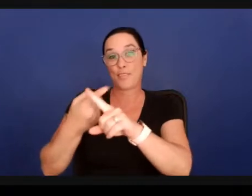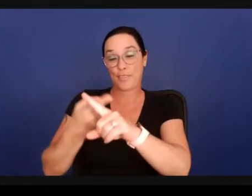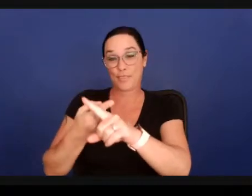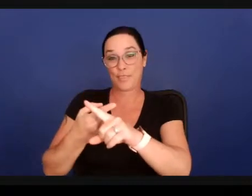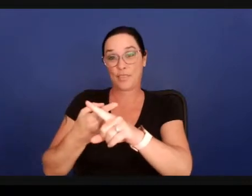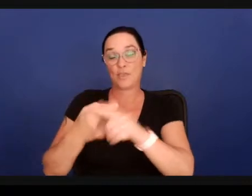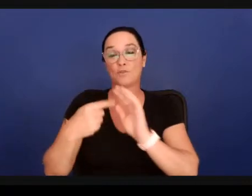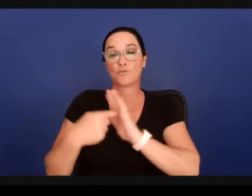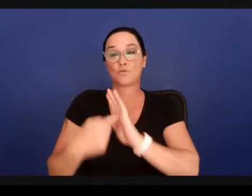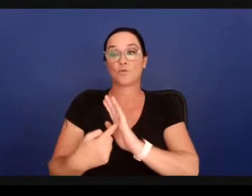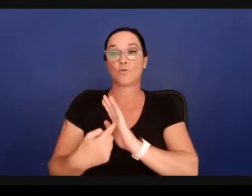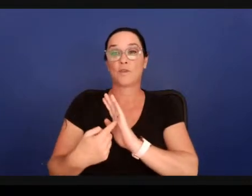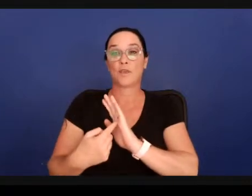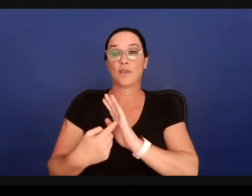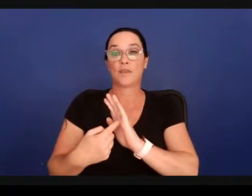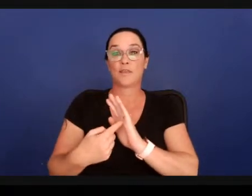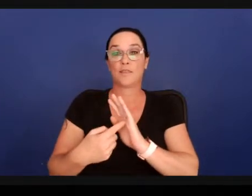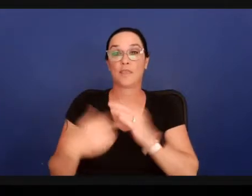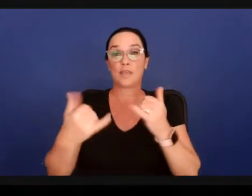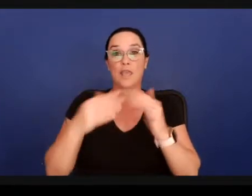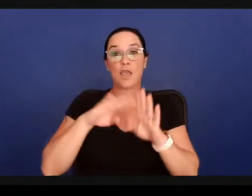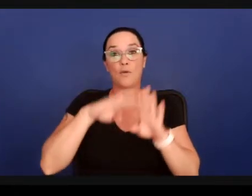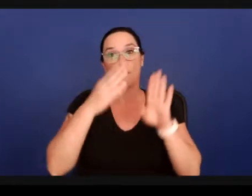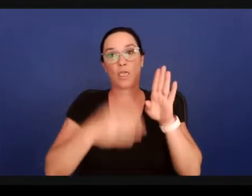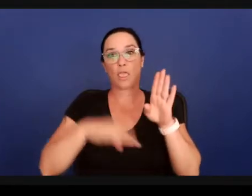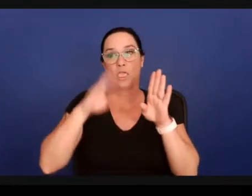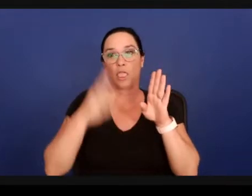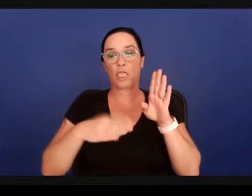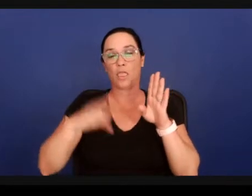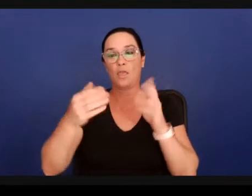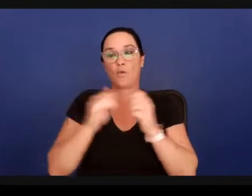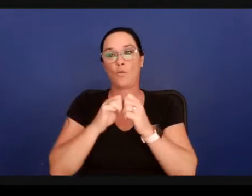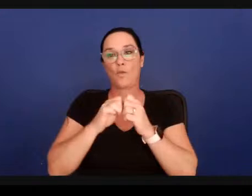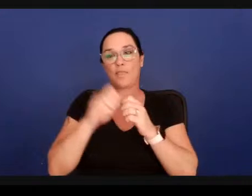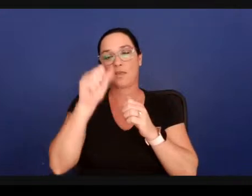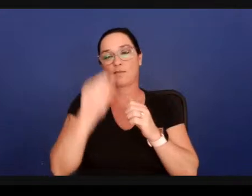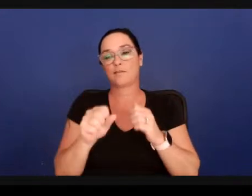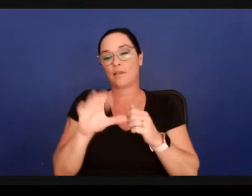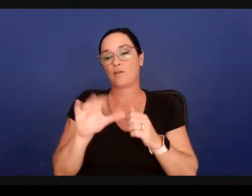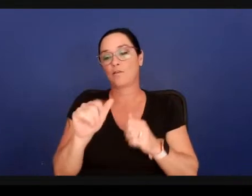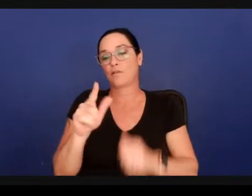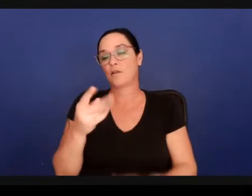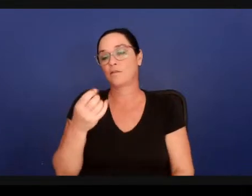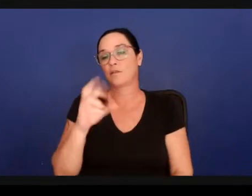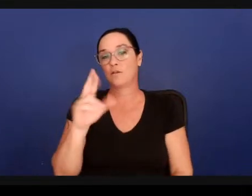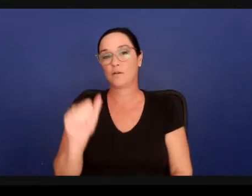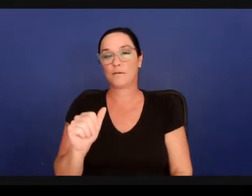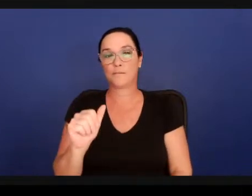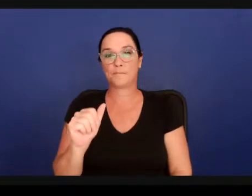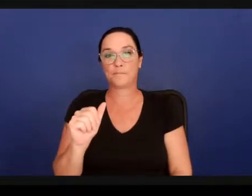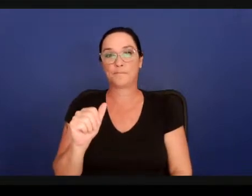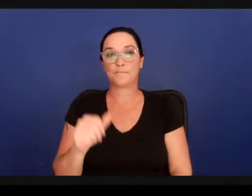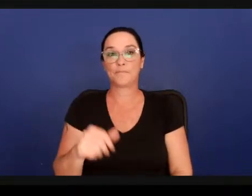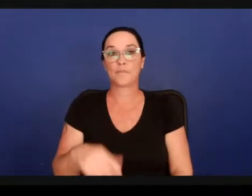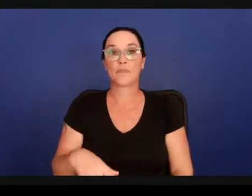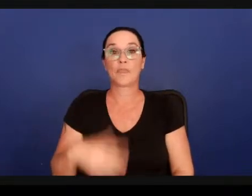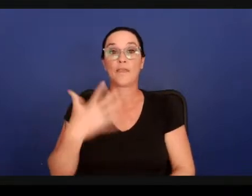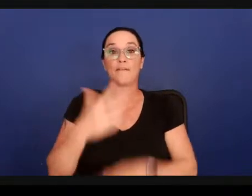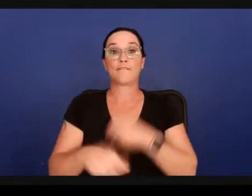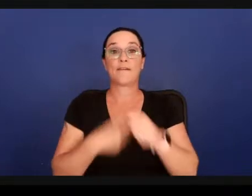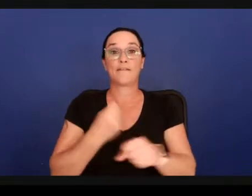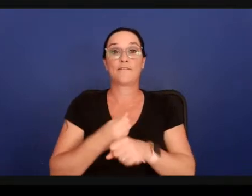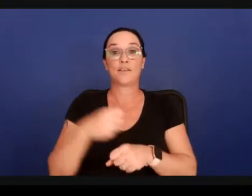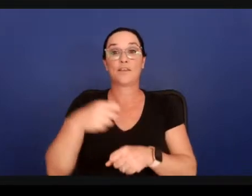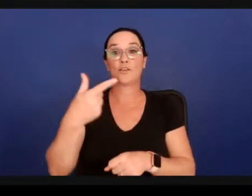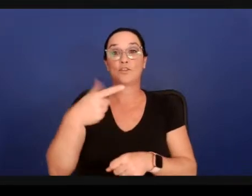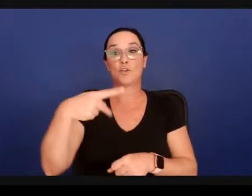how it's uneven now with this south caldera activity. And the summit GPS shows it fairly